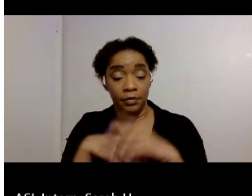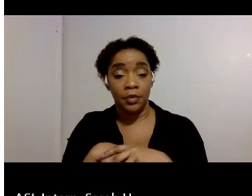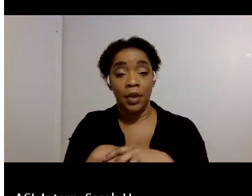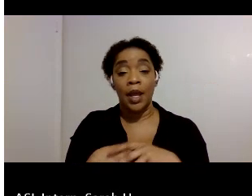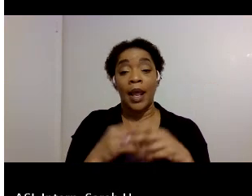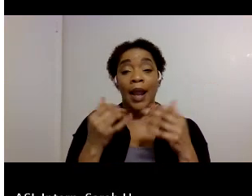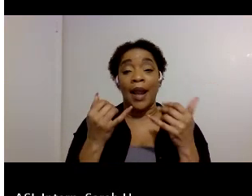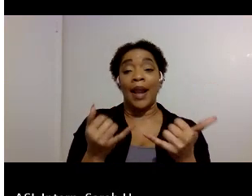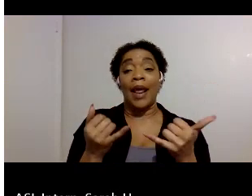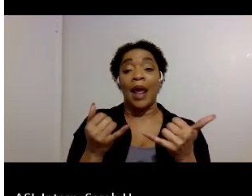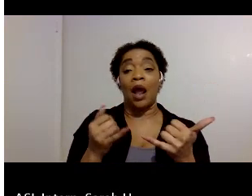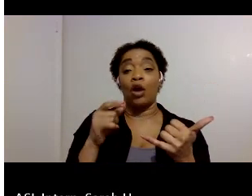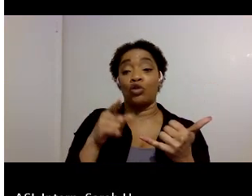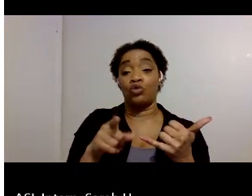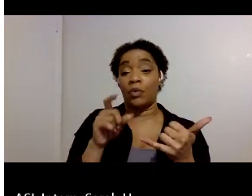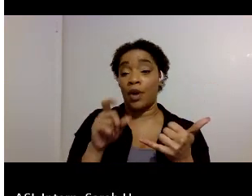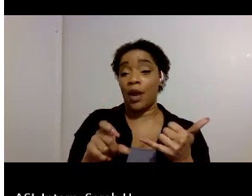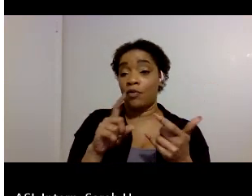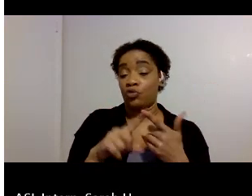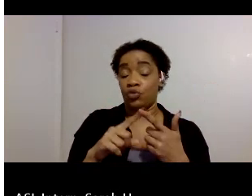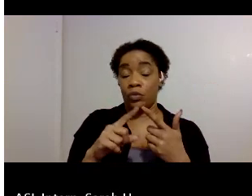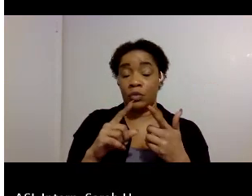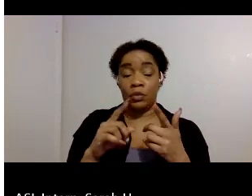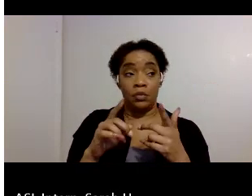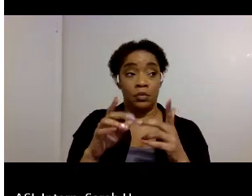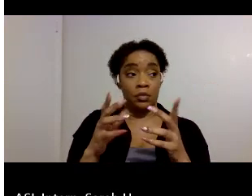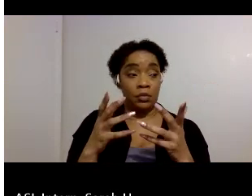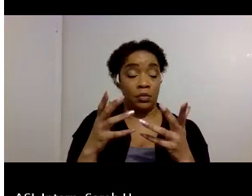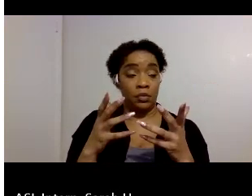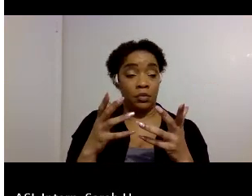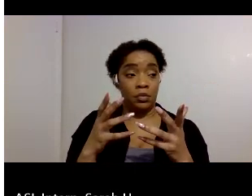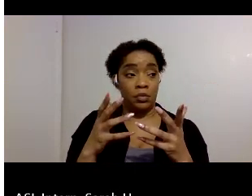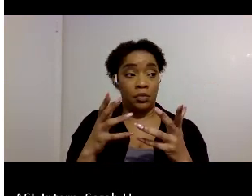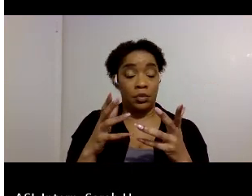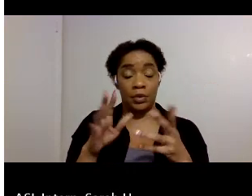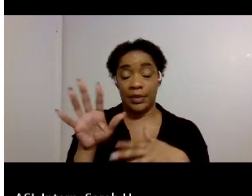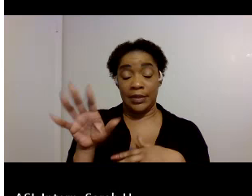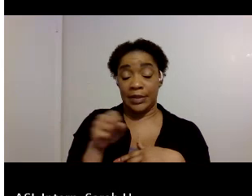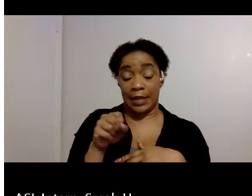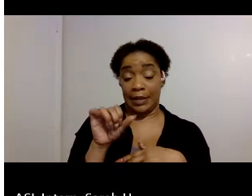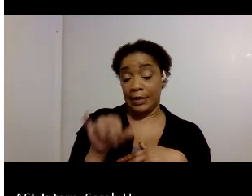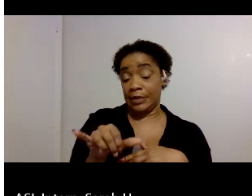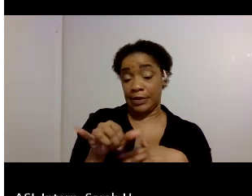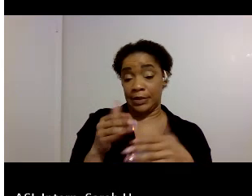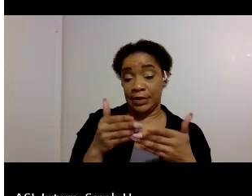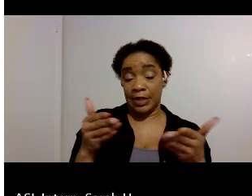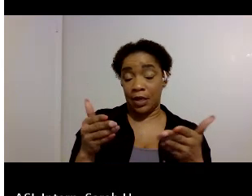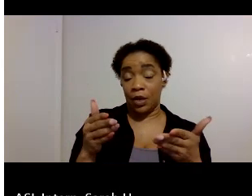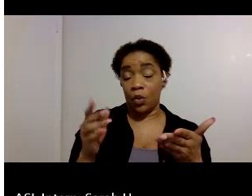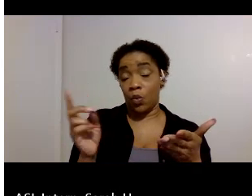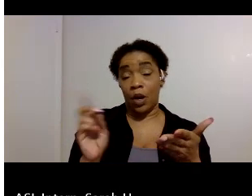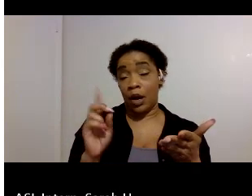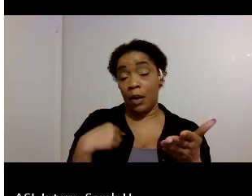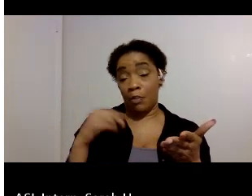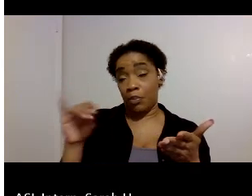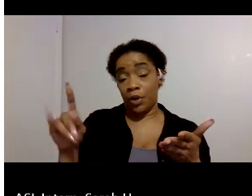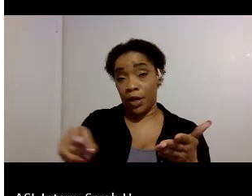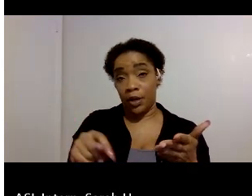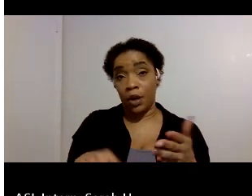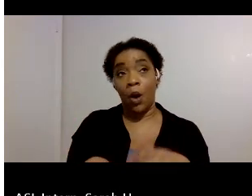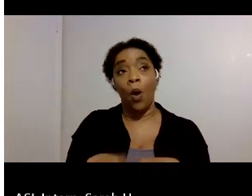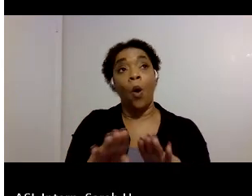happening, now I have to take this device wherever I stored it, open up the window, push out the screen,